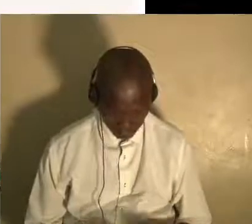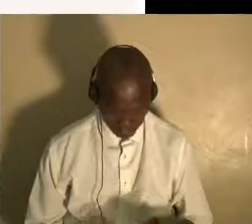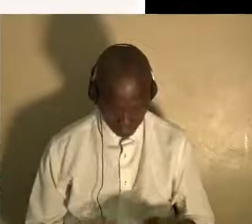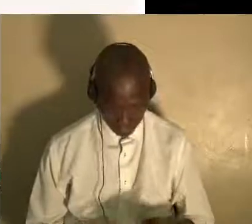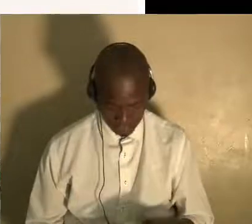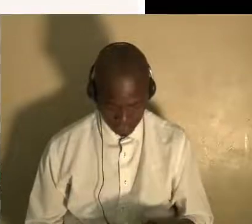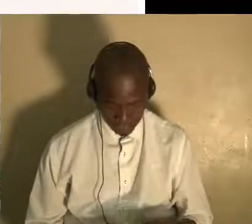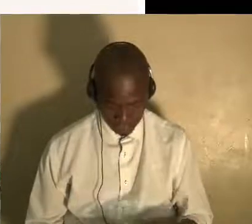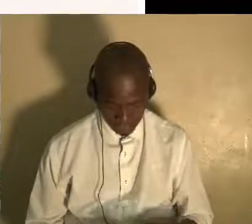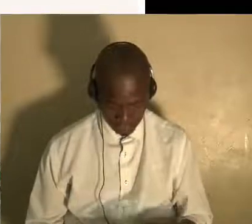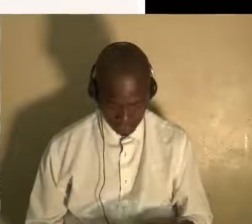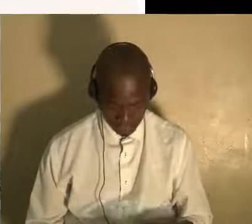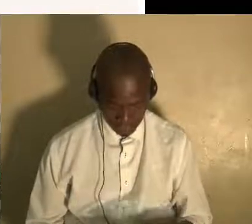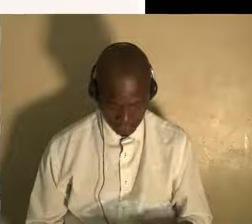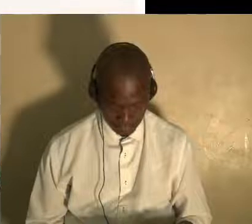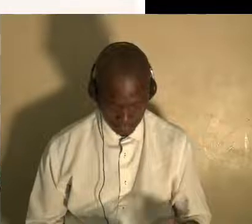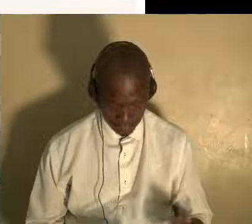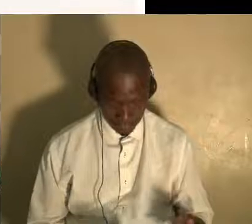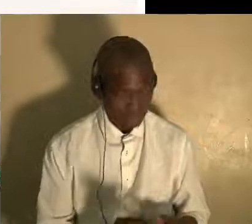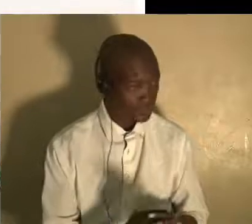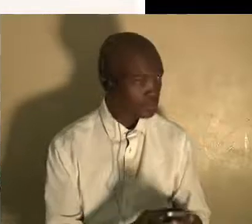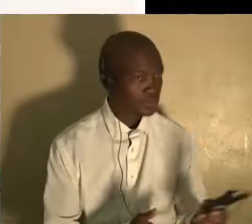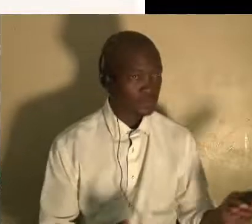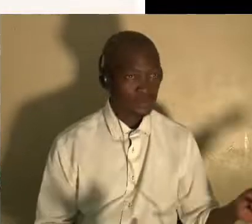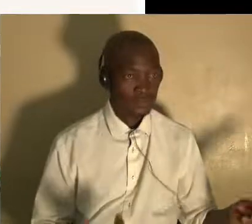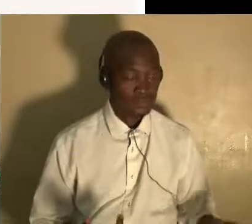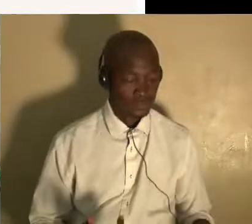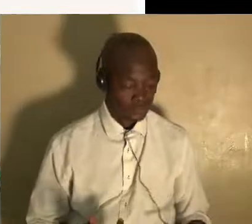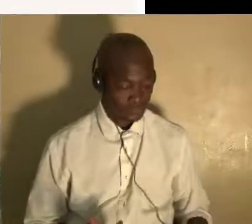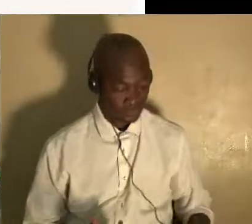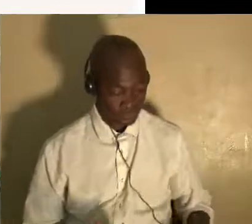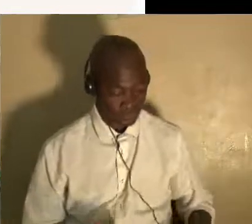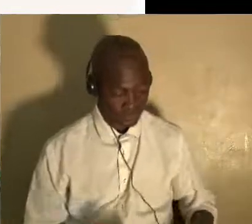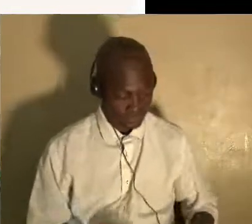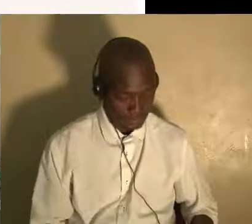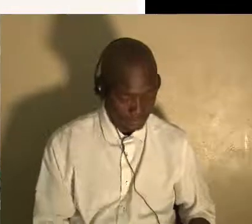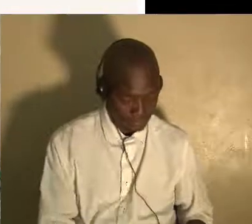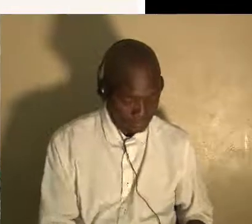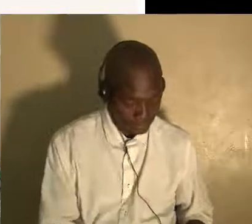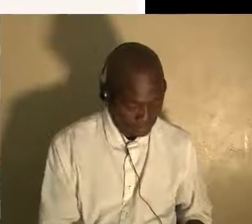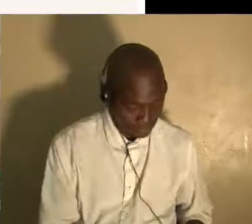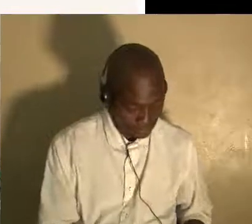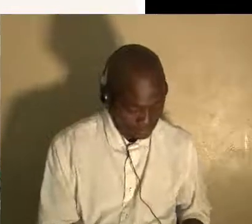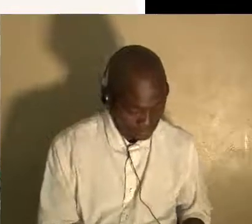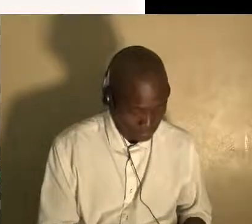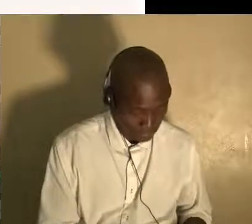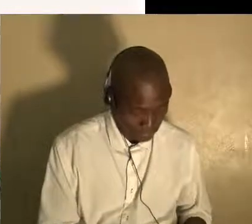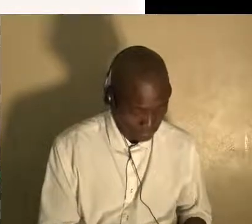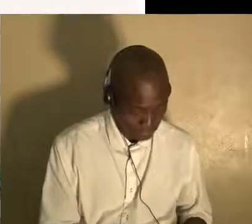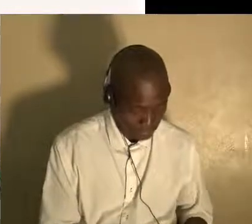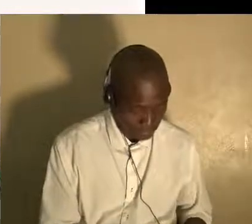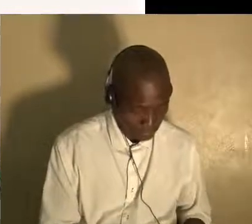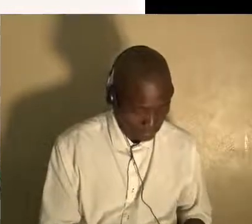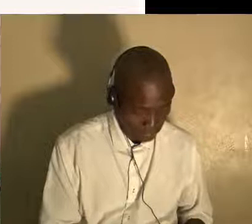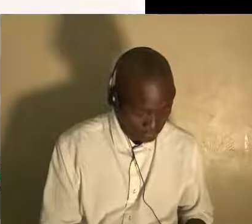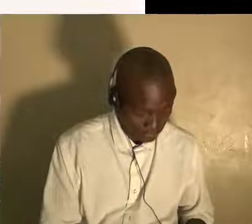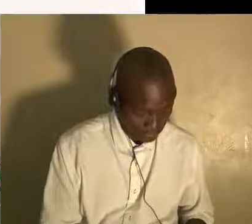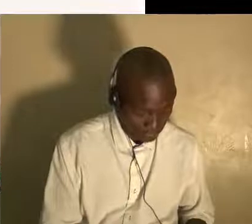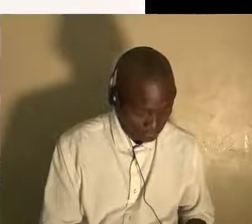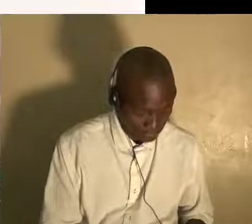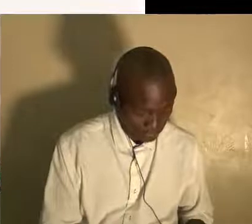the purpose of this presentation is for the Gauteng Provincial Legislature to